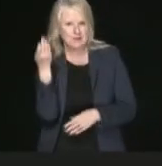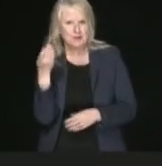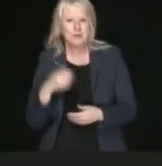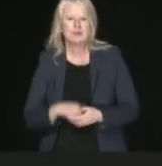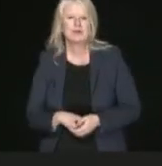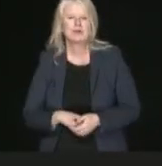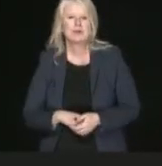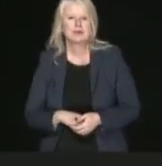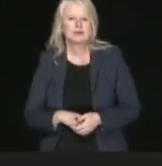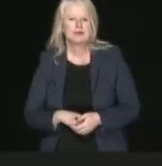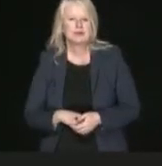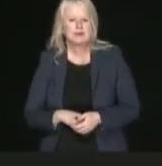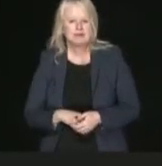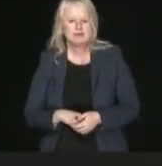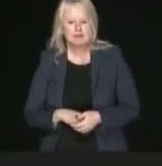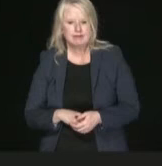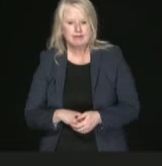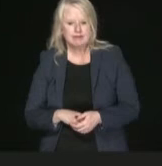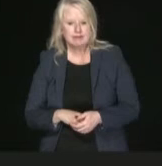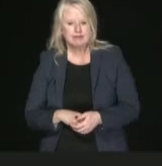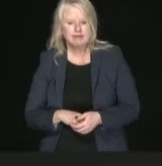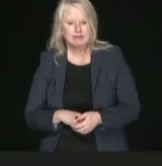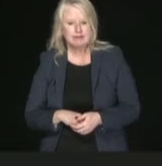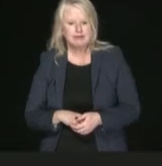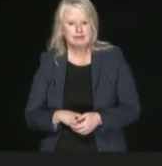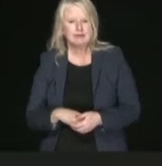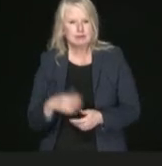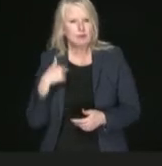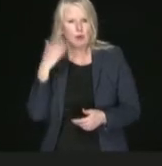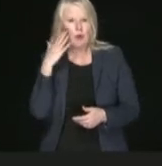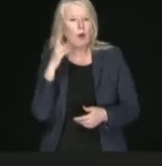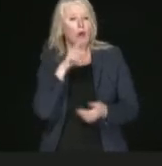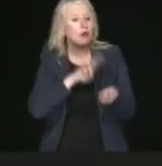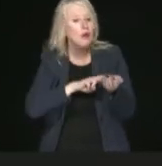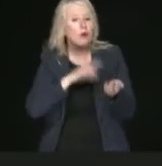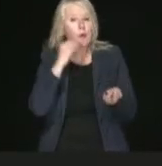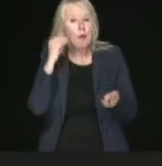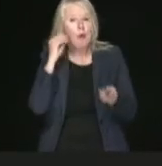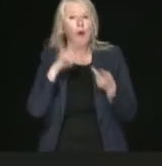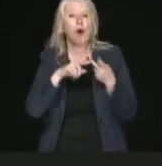We recognize that long-term care homes